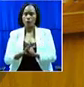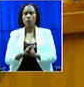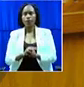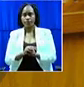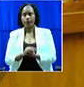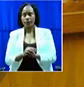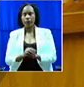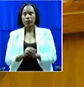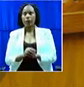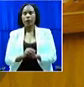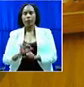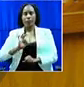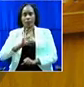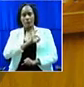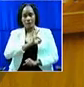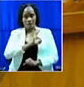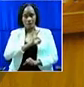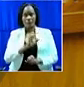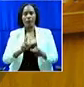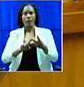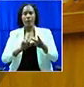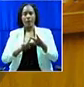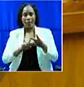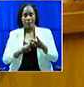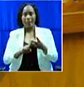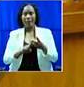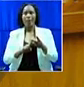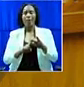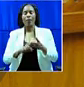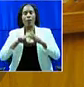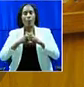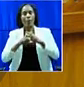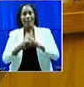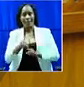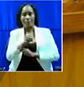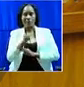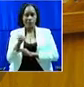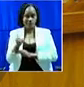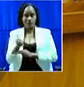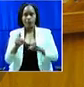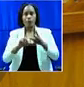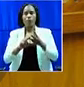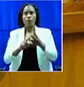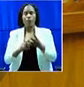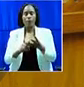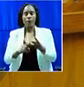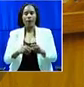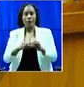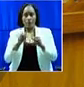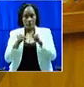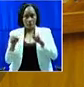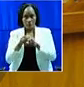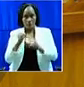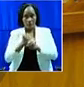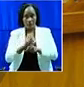equipped, and financed to ensure that we continue to save lives. We must rebuild, we